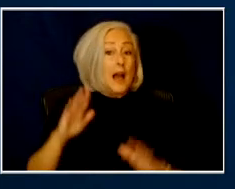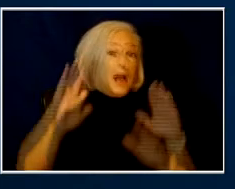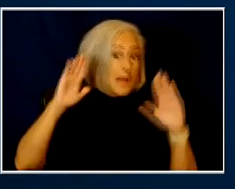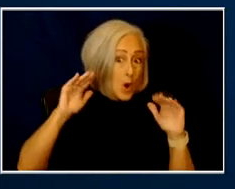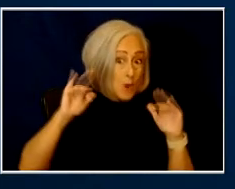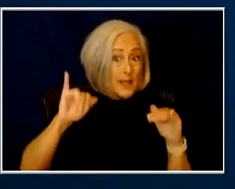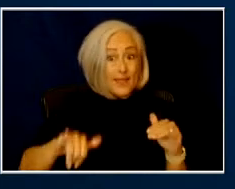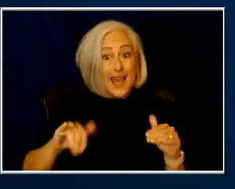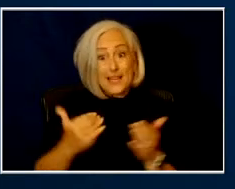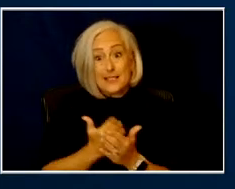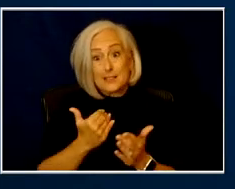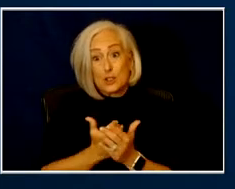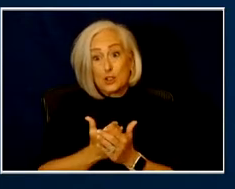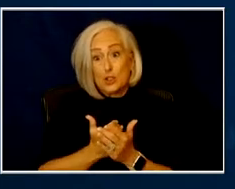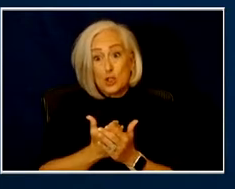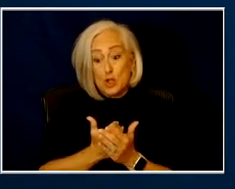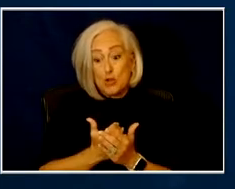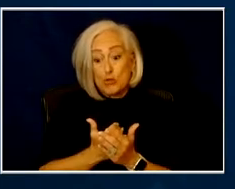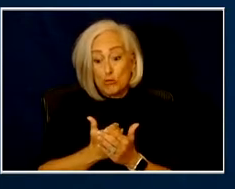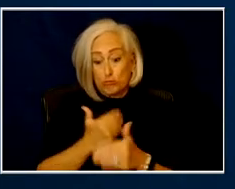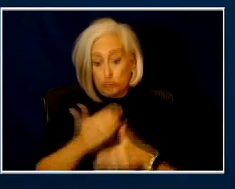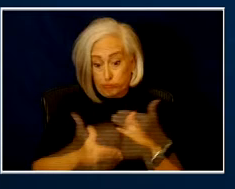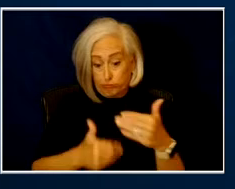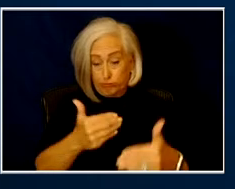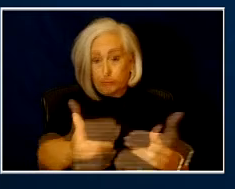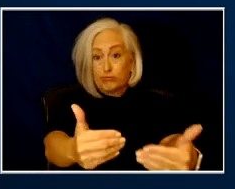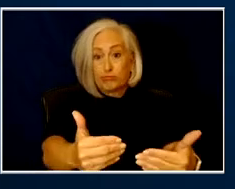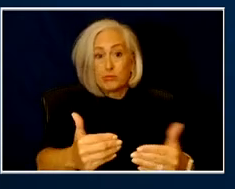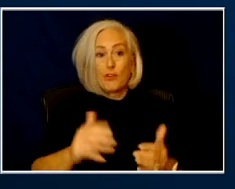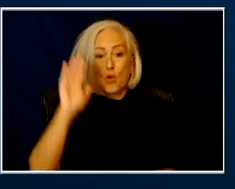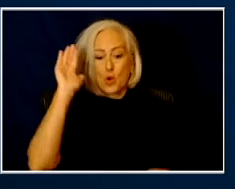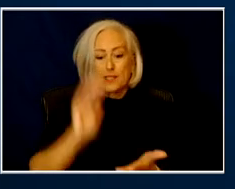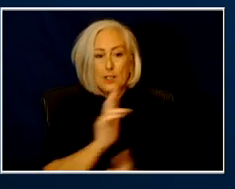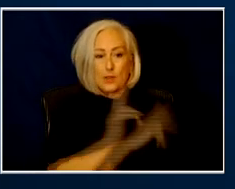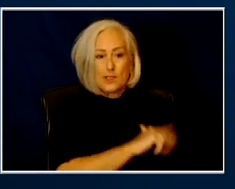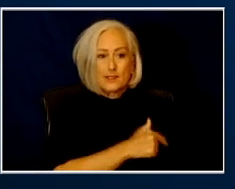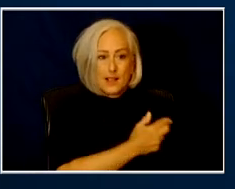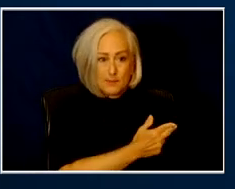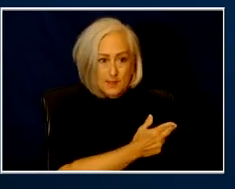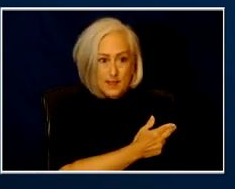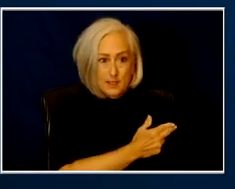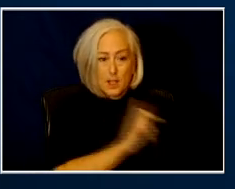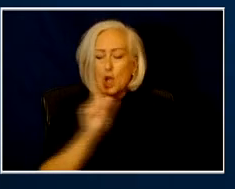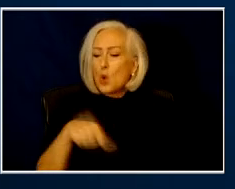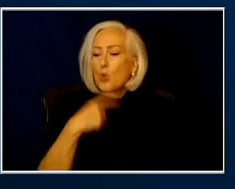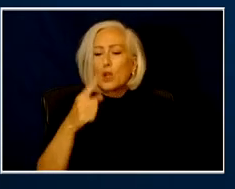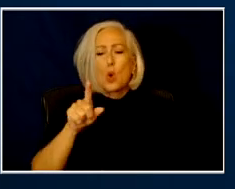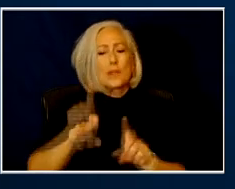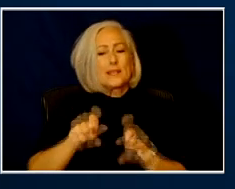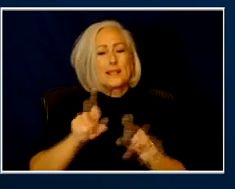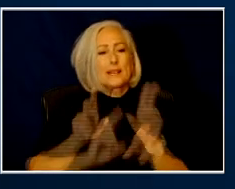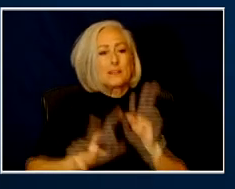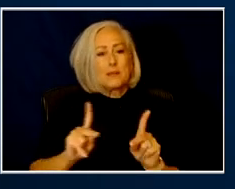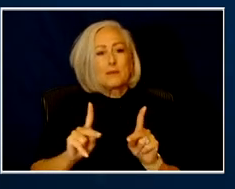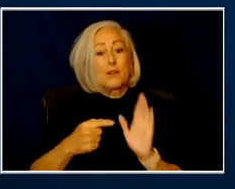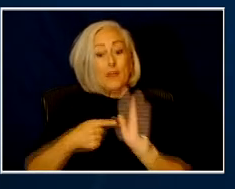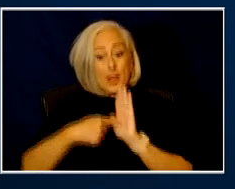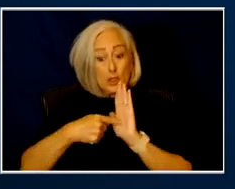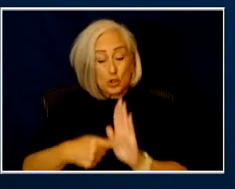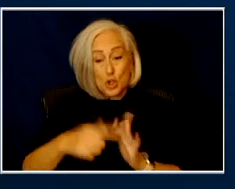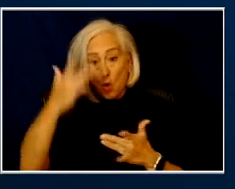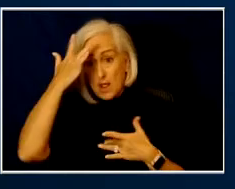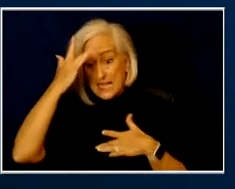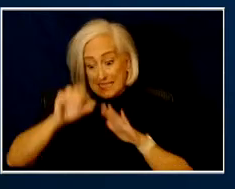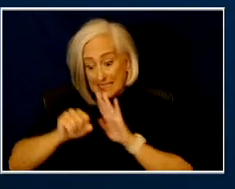have that decrease in our hospitalizations because we are only testing people that are showing symptoms we are not testing everybody that comes into the